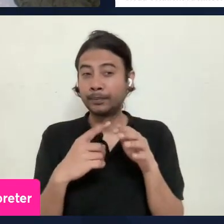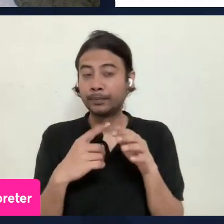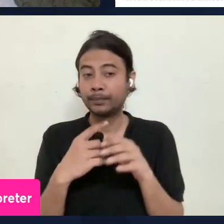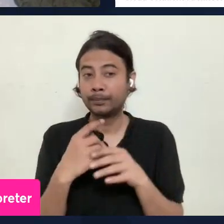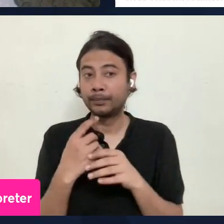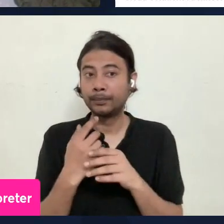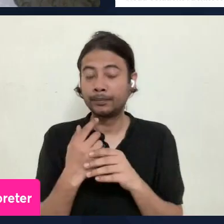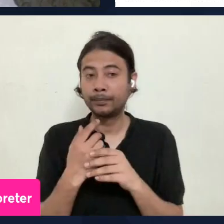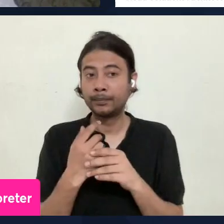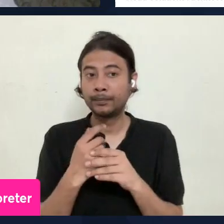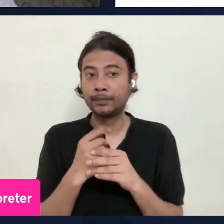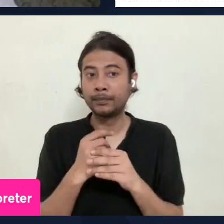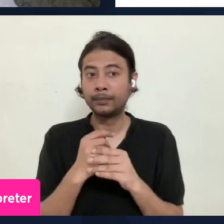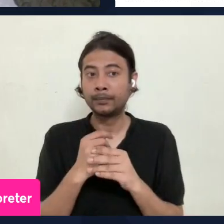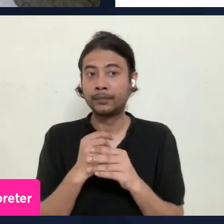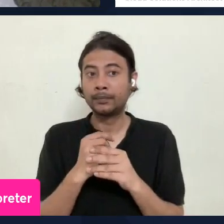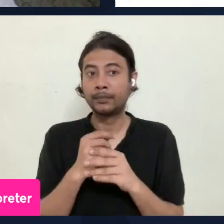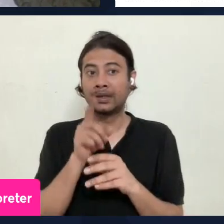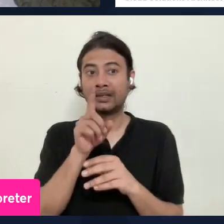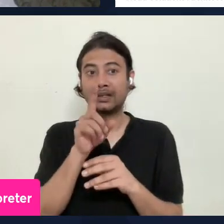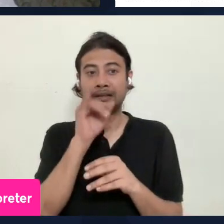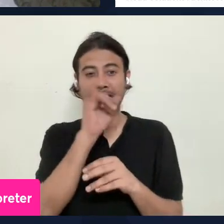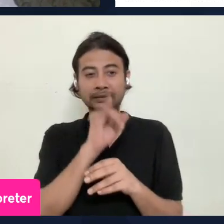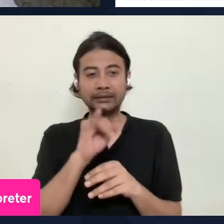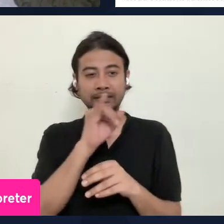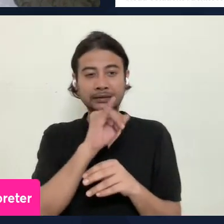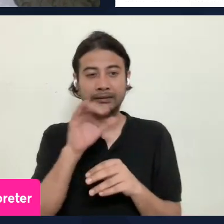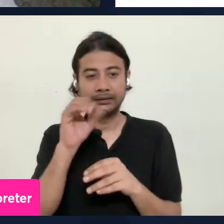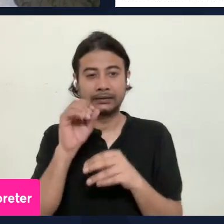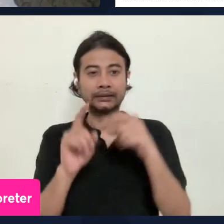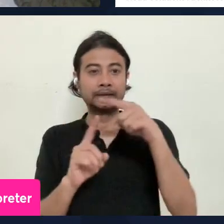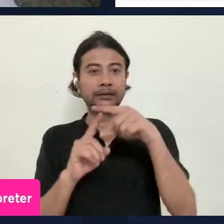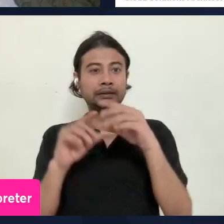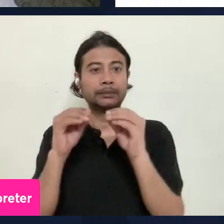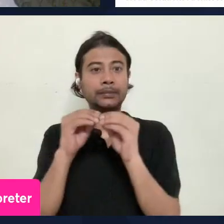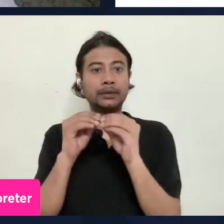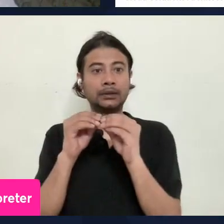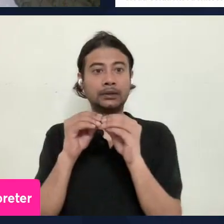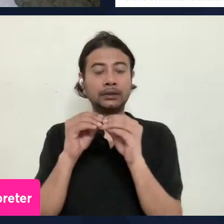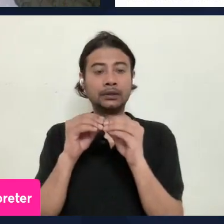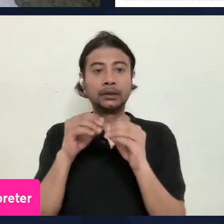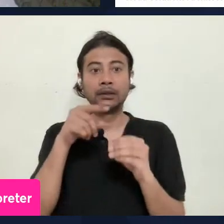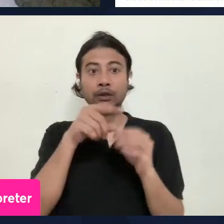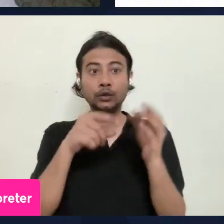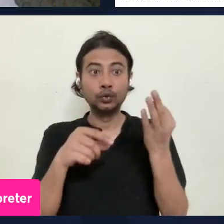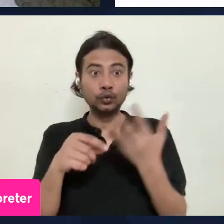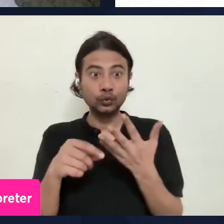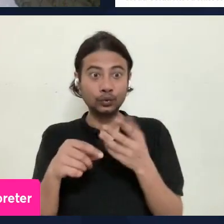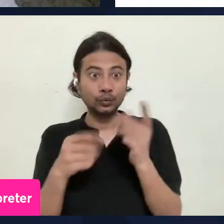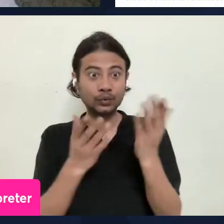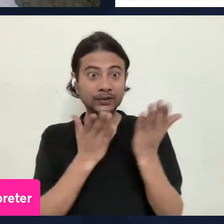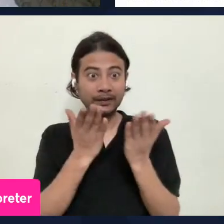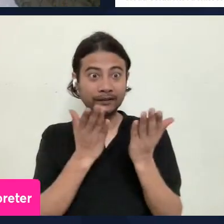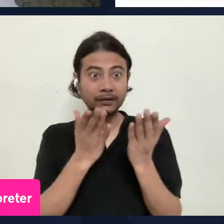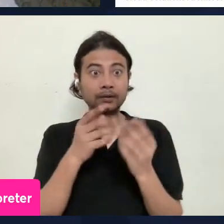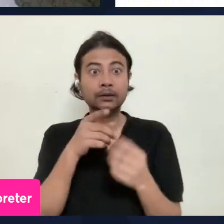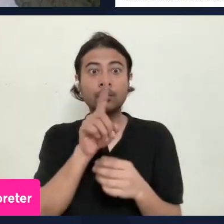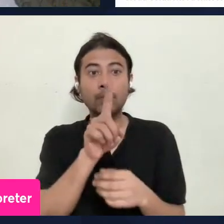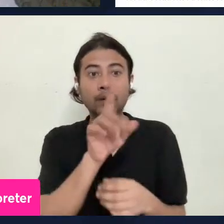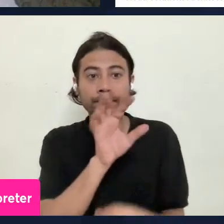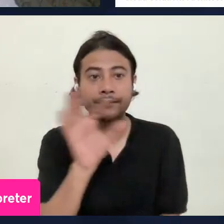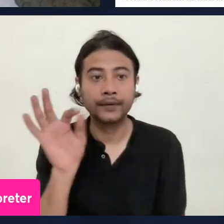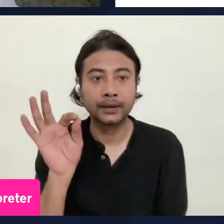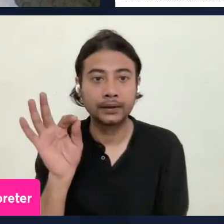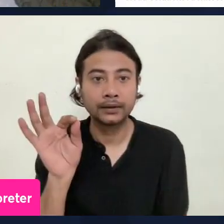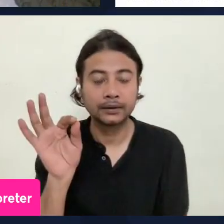And using the ANF migration assistant, that migrated in less than a week. So, a considerable improvement.